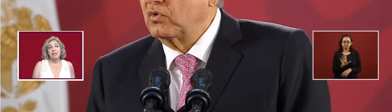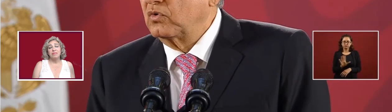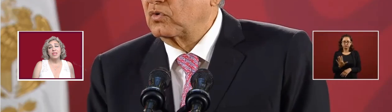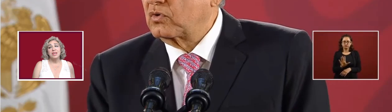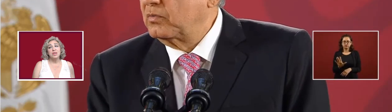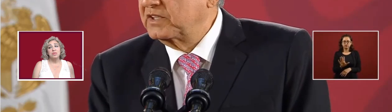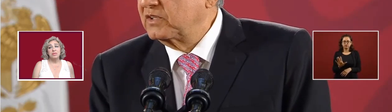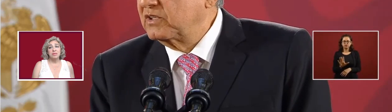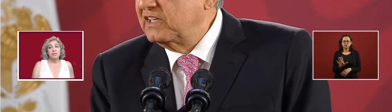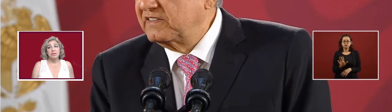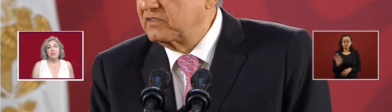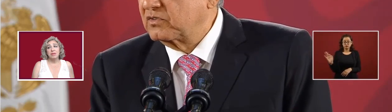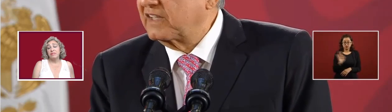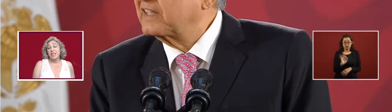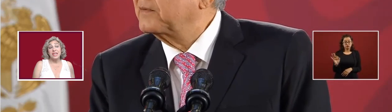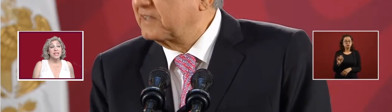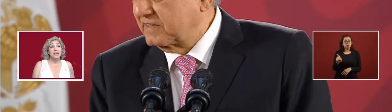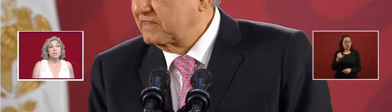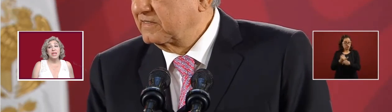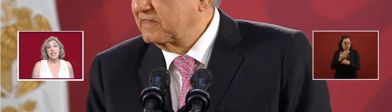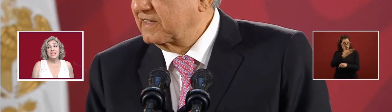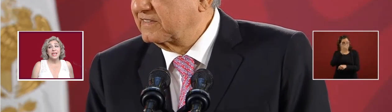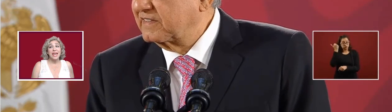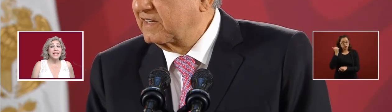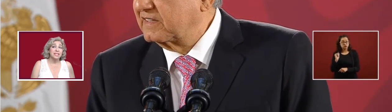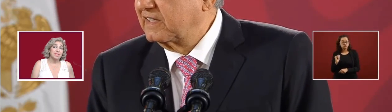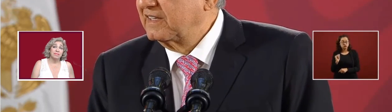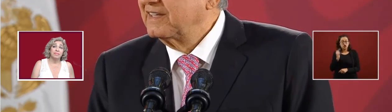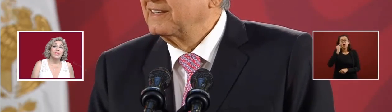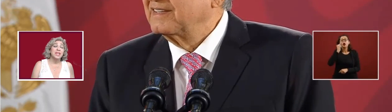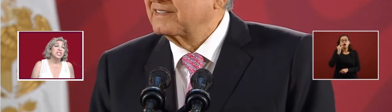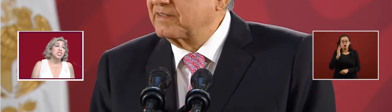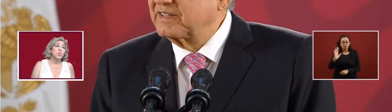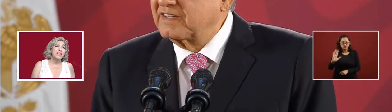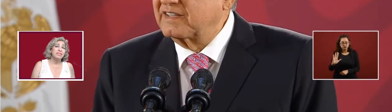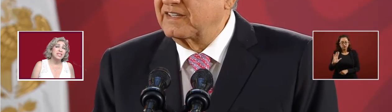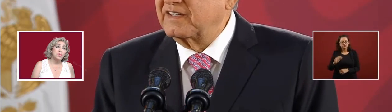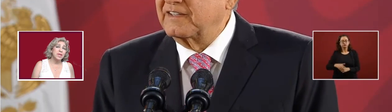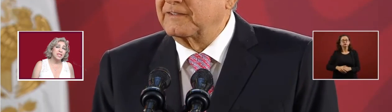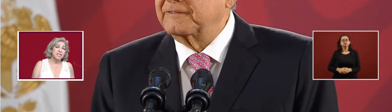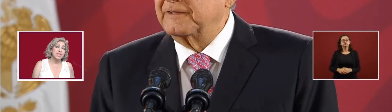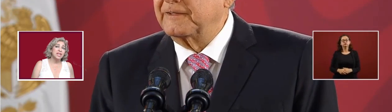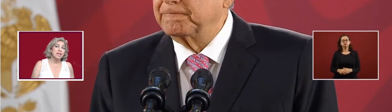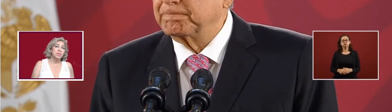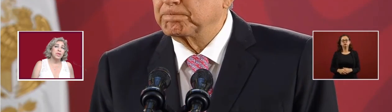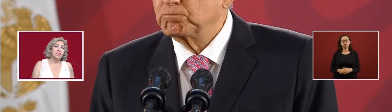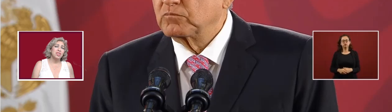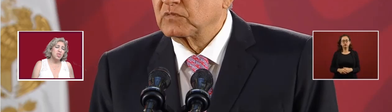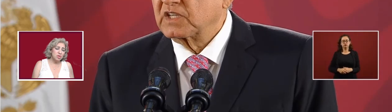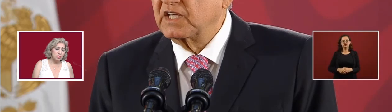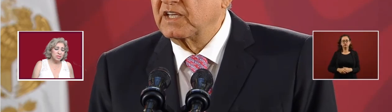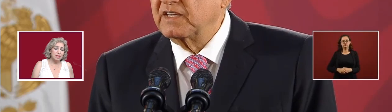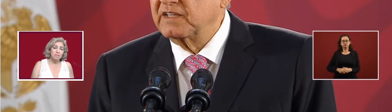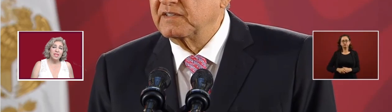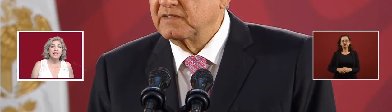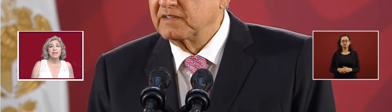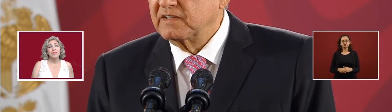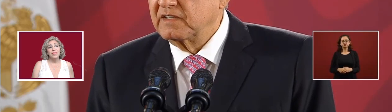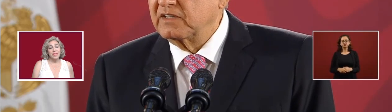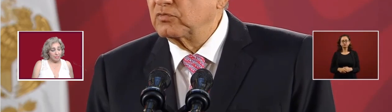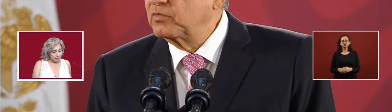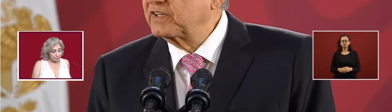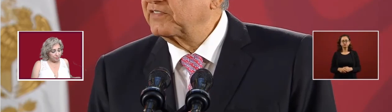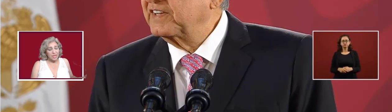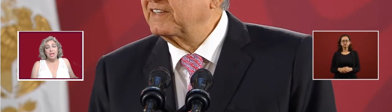if they don't if they didn't commit illicit acts so we have to see what it's dealing with you know something